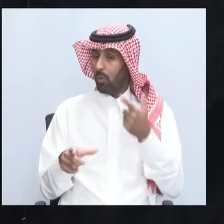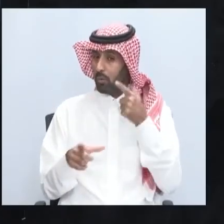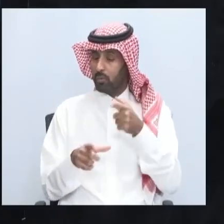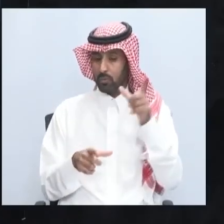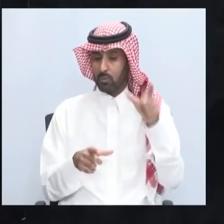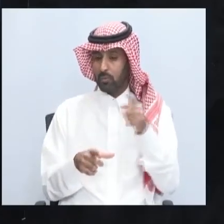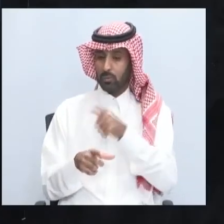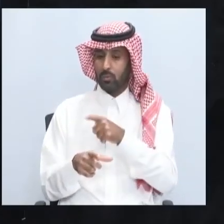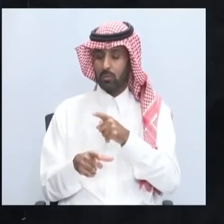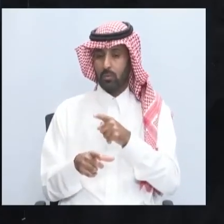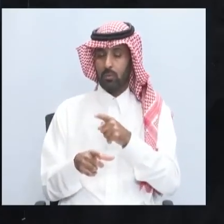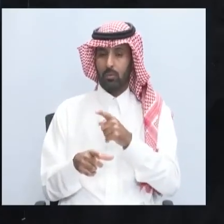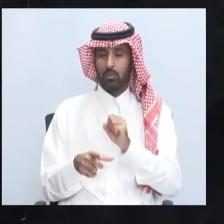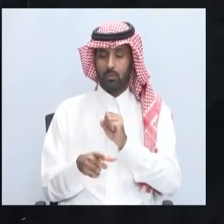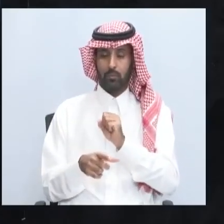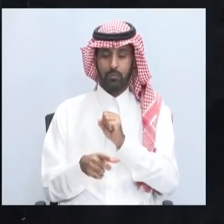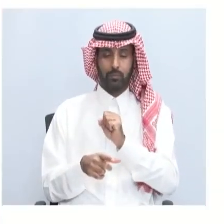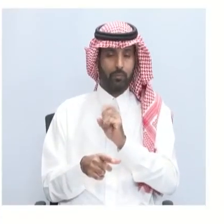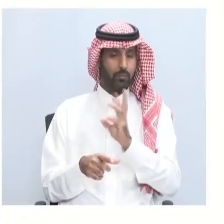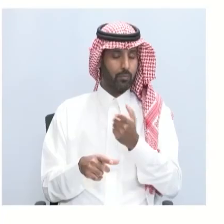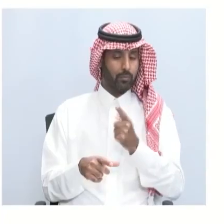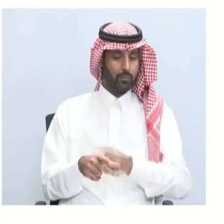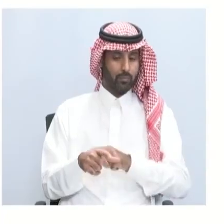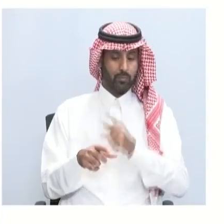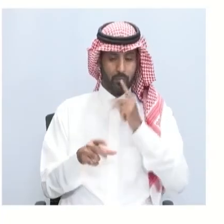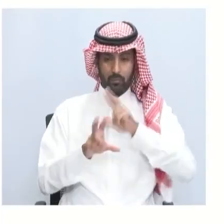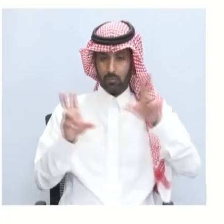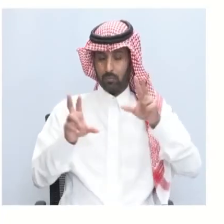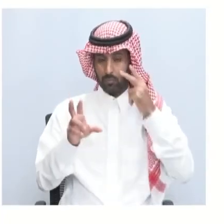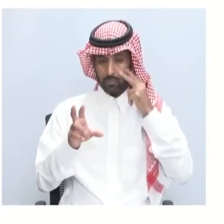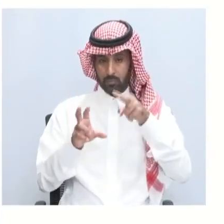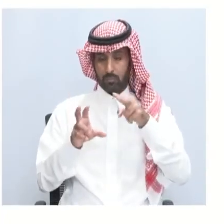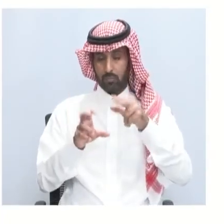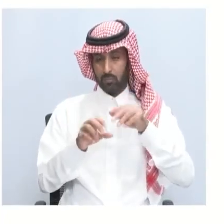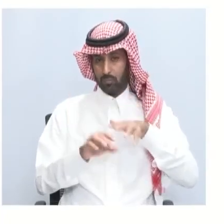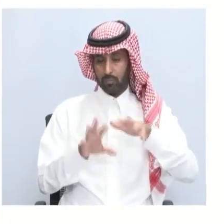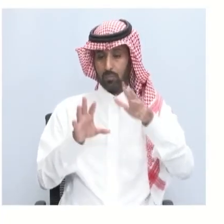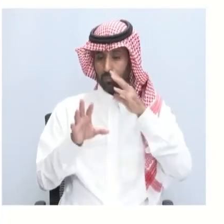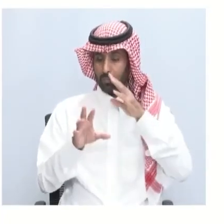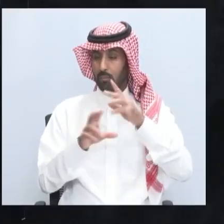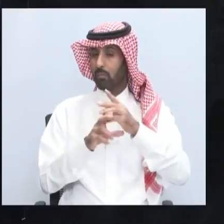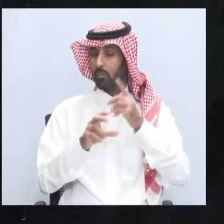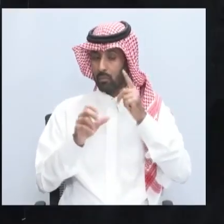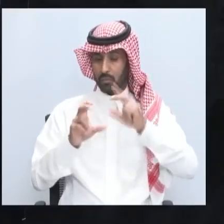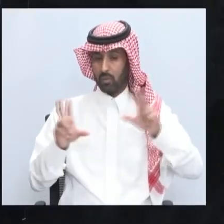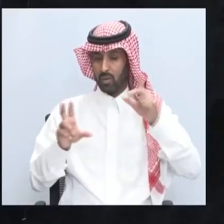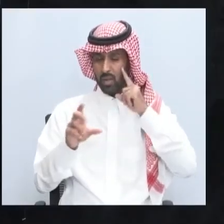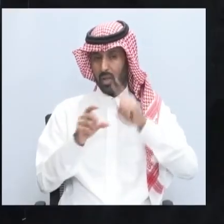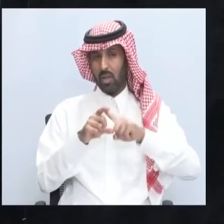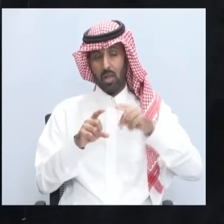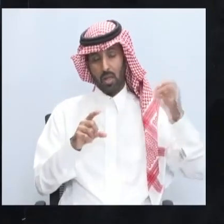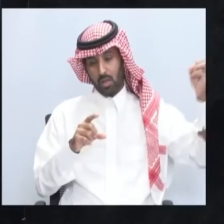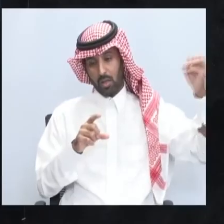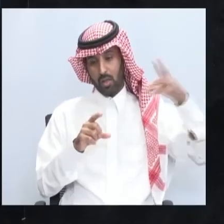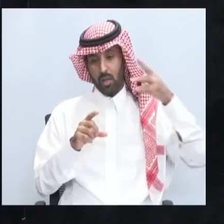characteristics and their features. What time should it air? What time should it air? Should it be a morning show or